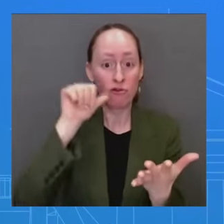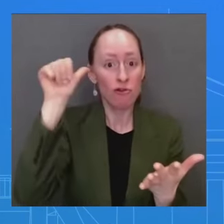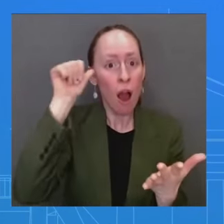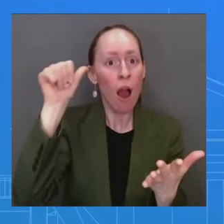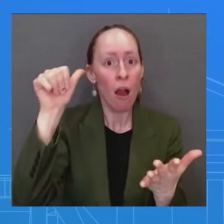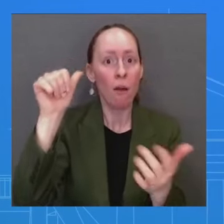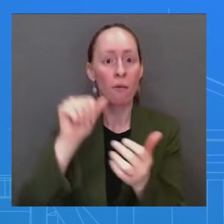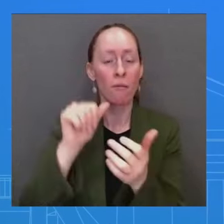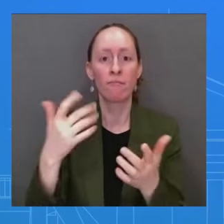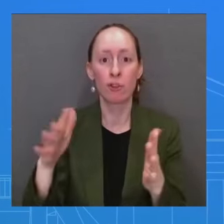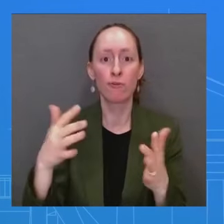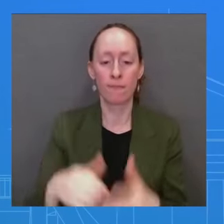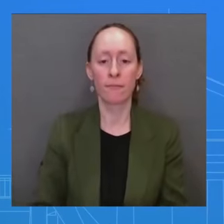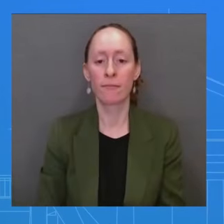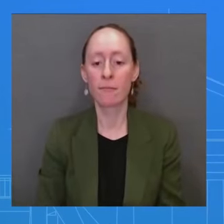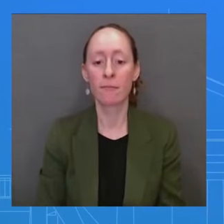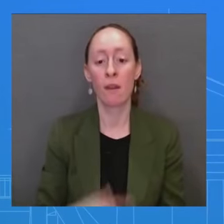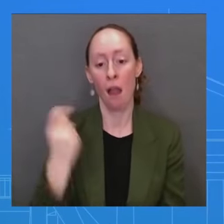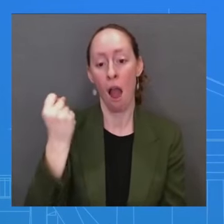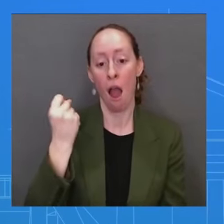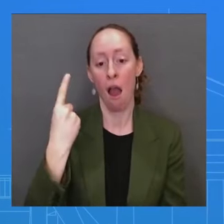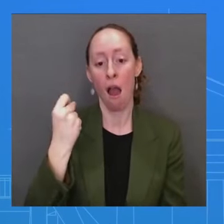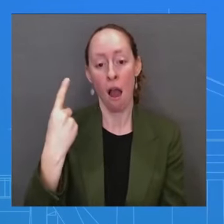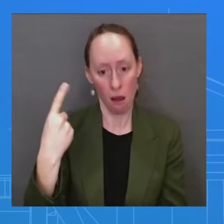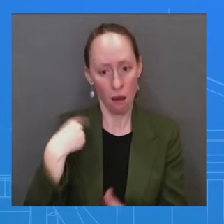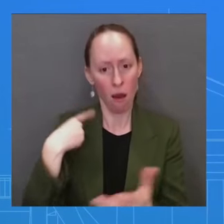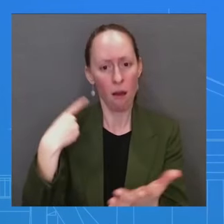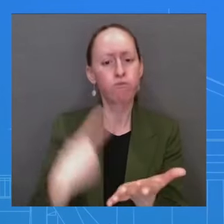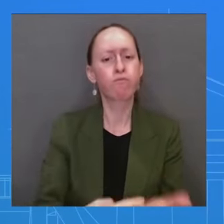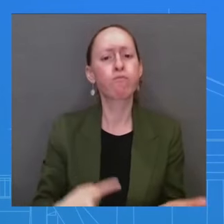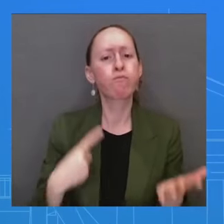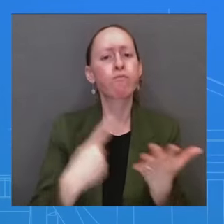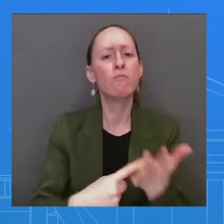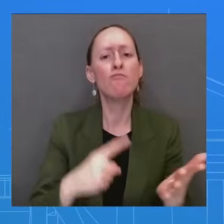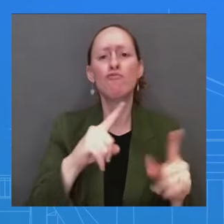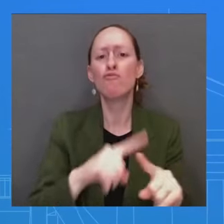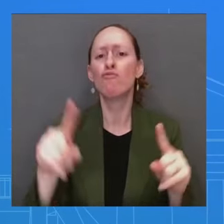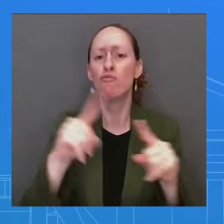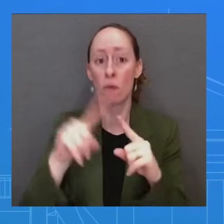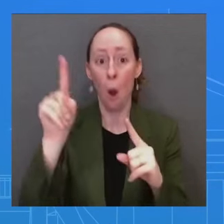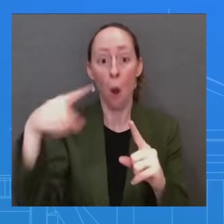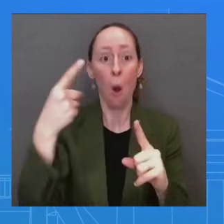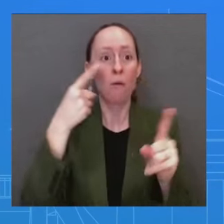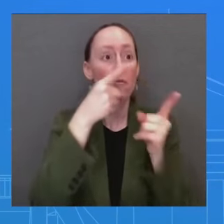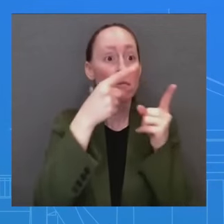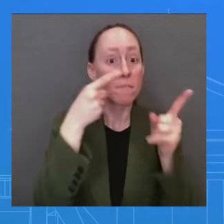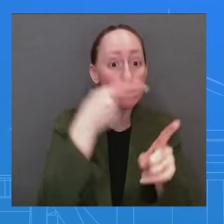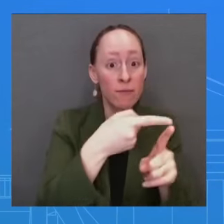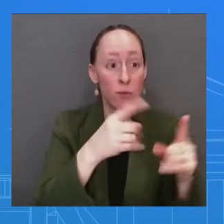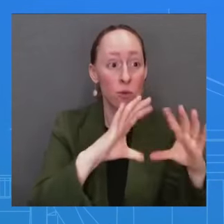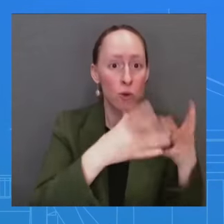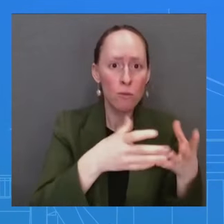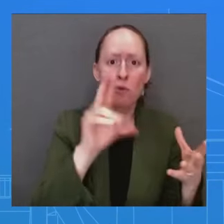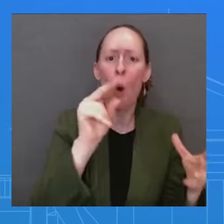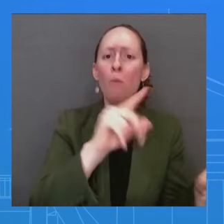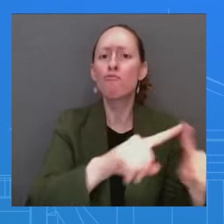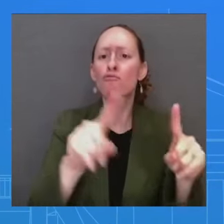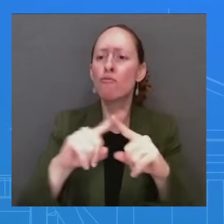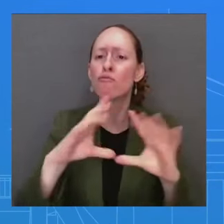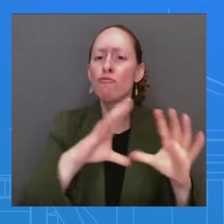always with the secretary at the top. There are other people that are involved in these important, crucial conversations, whether it's policy, whether